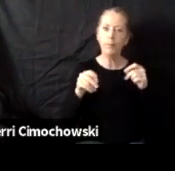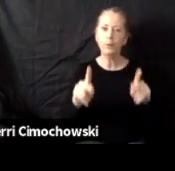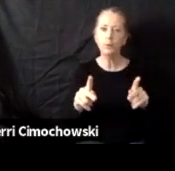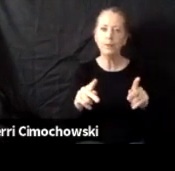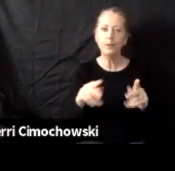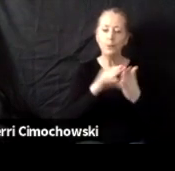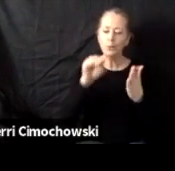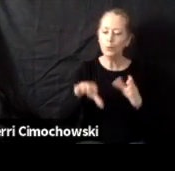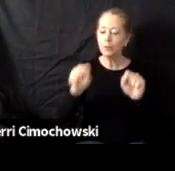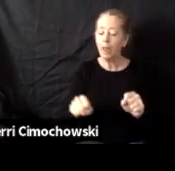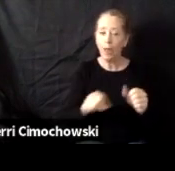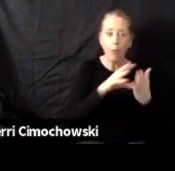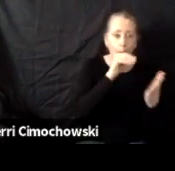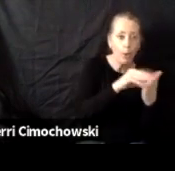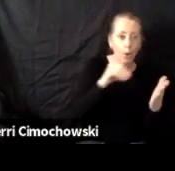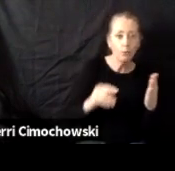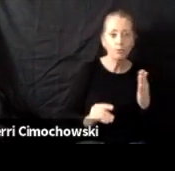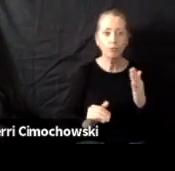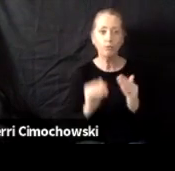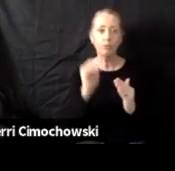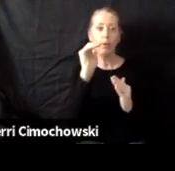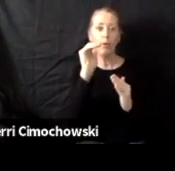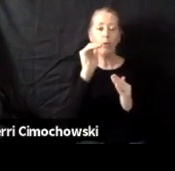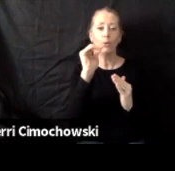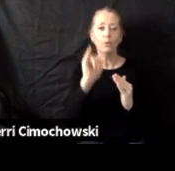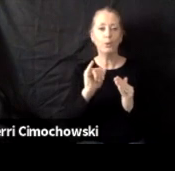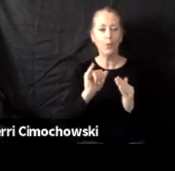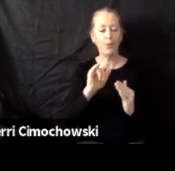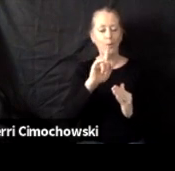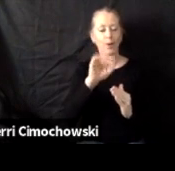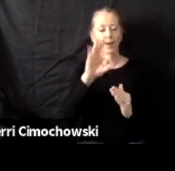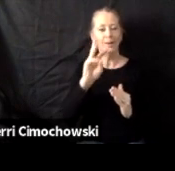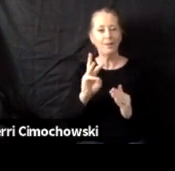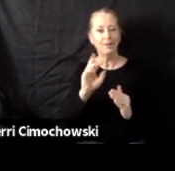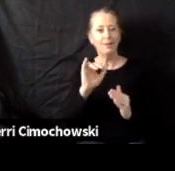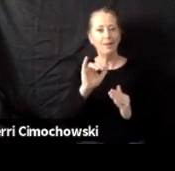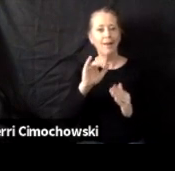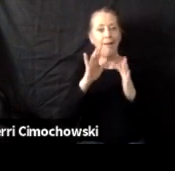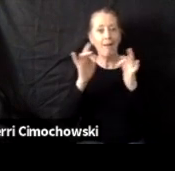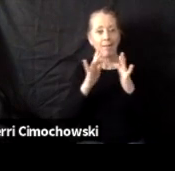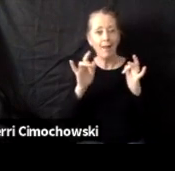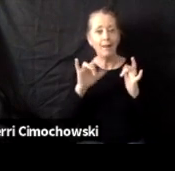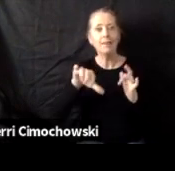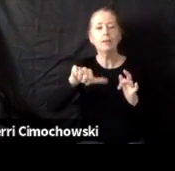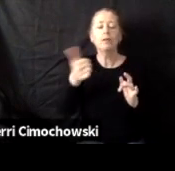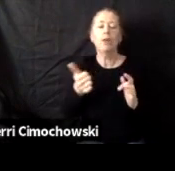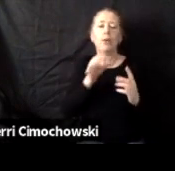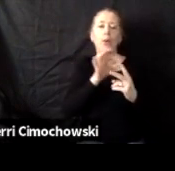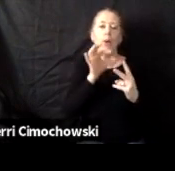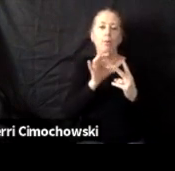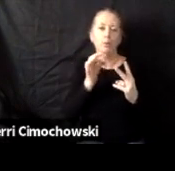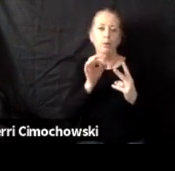So 196 Online is really another option for students to be able to continue to learn and grow. Our